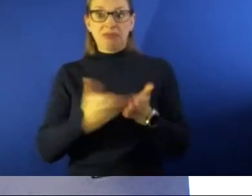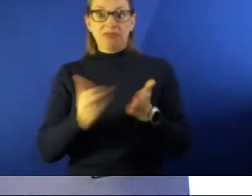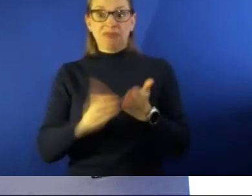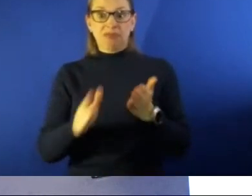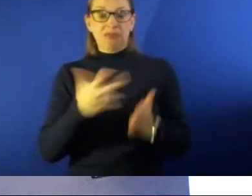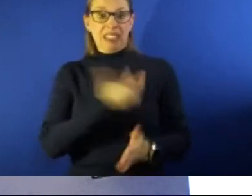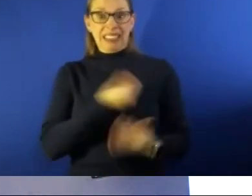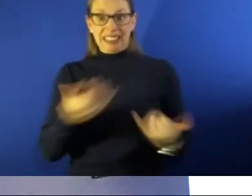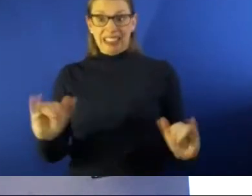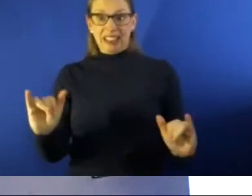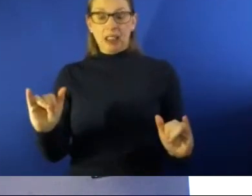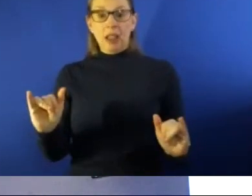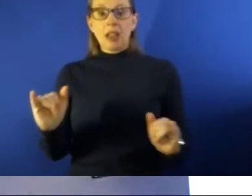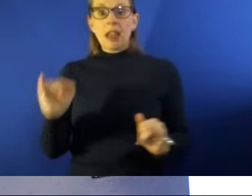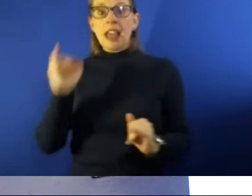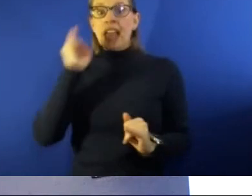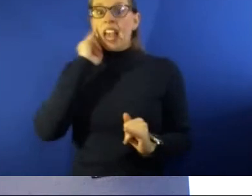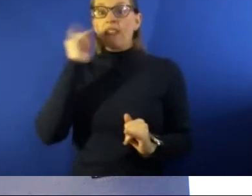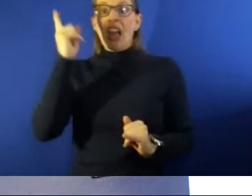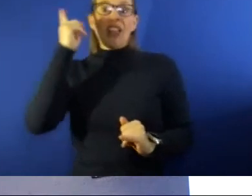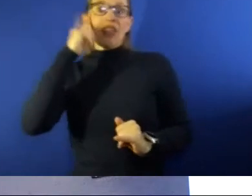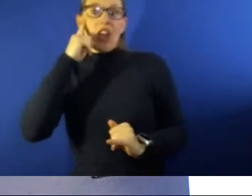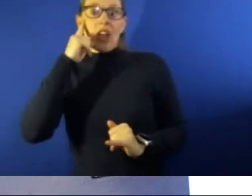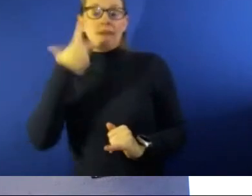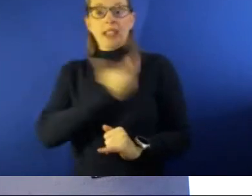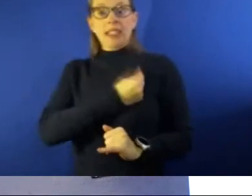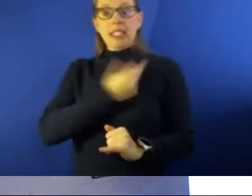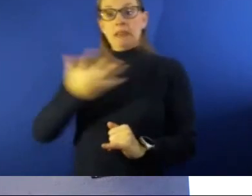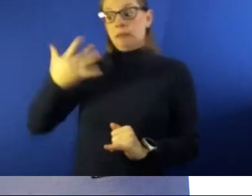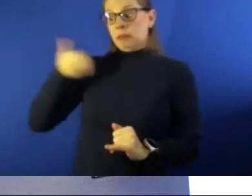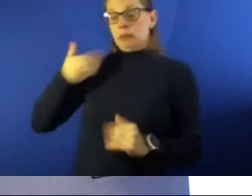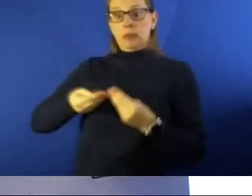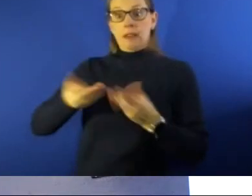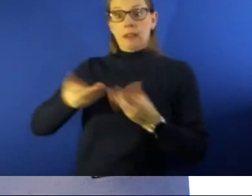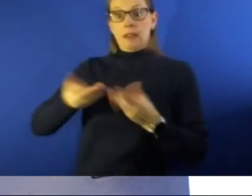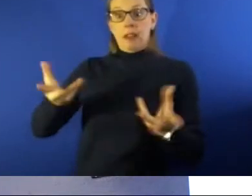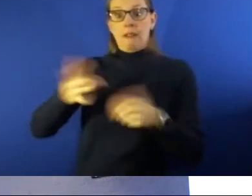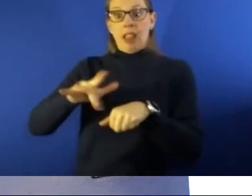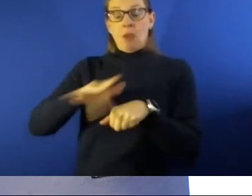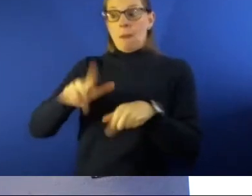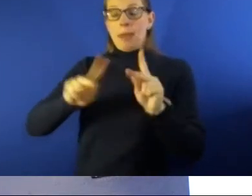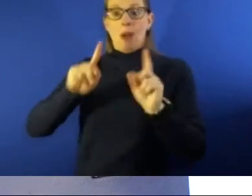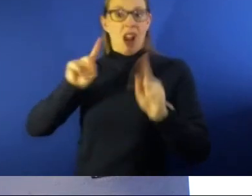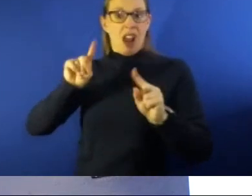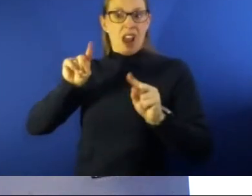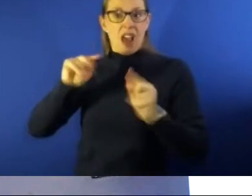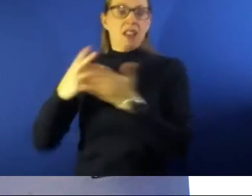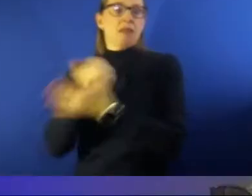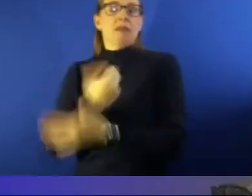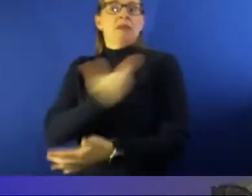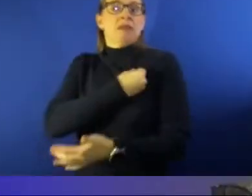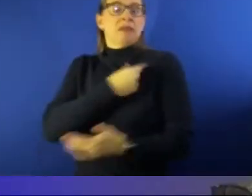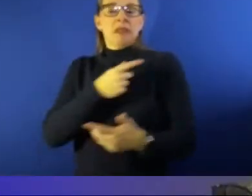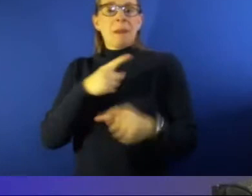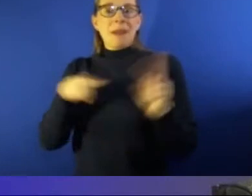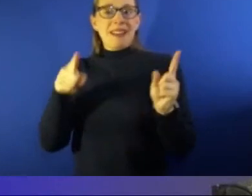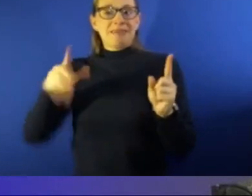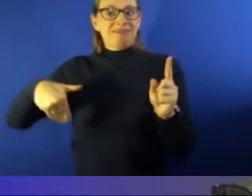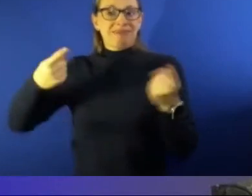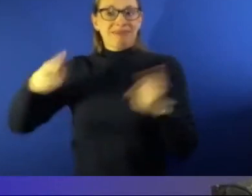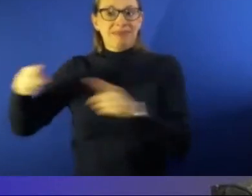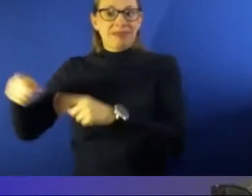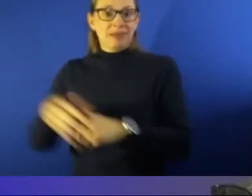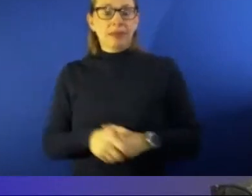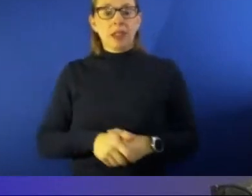everyone's going to flood out and get it, boom, we're all vaccinated, moving on. And that hasn't been the case. How do we get there? Oh, that's a good question. I mean, I think that's the question that a